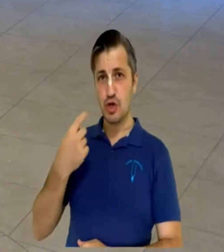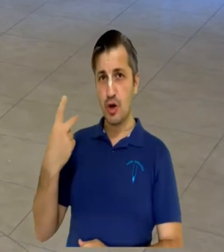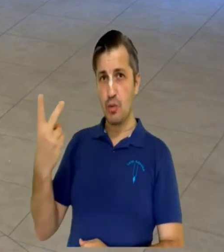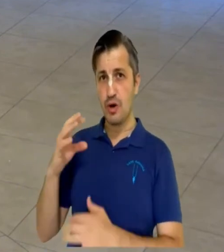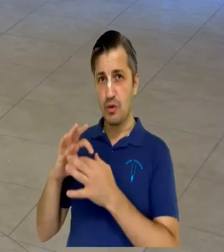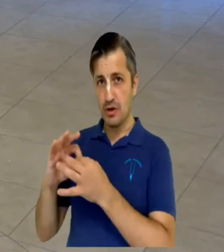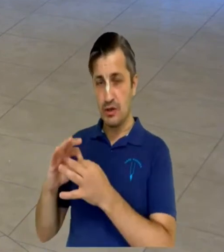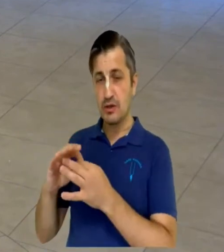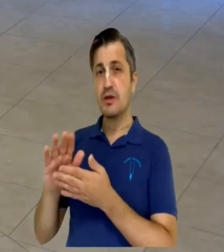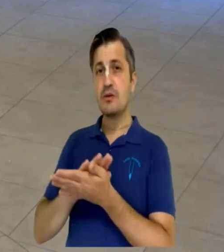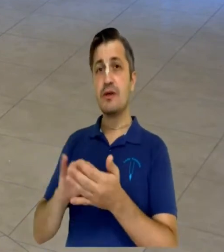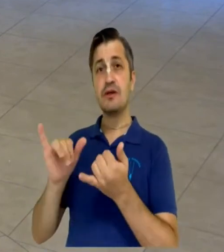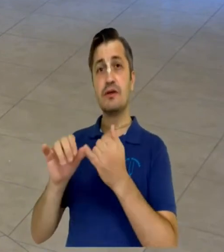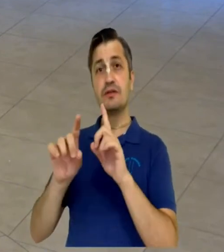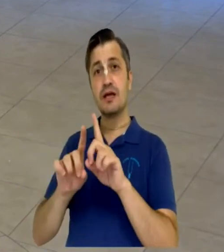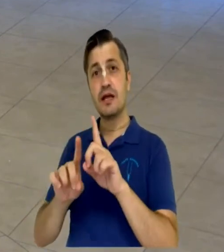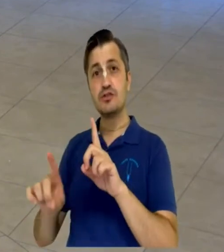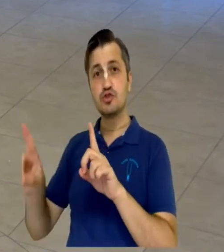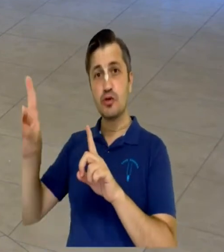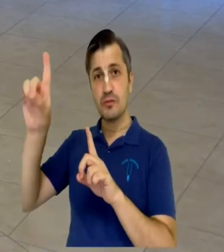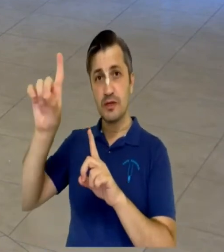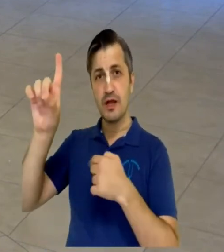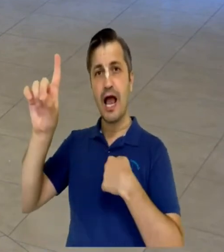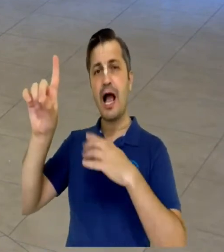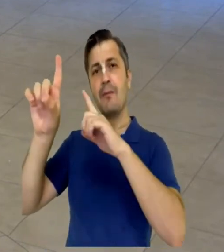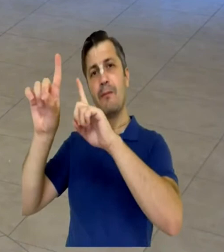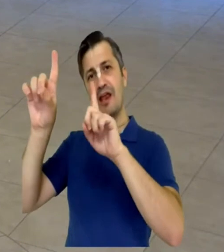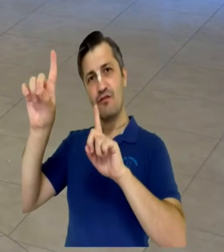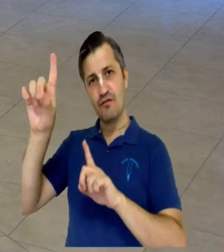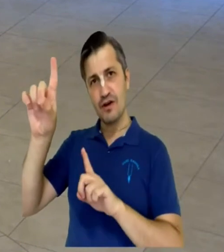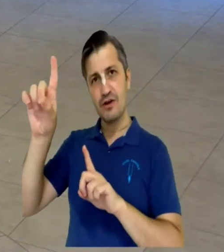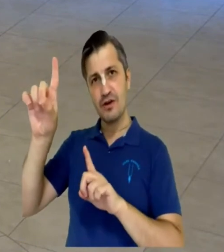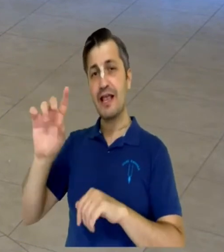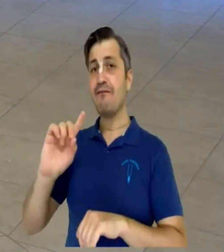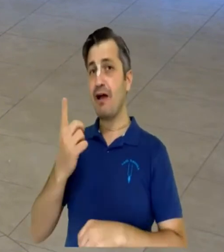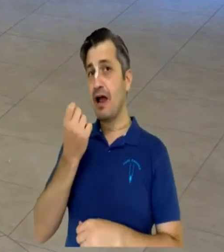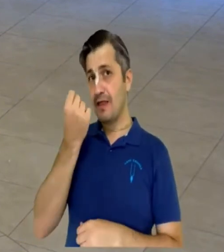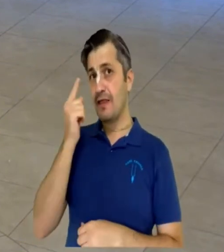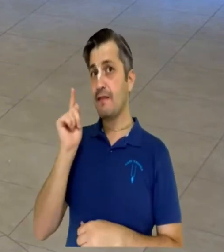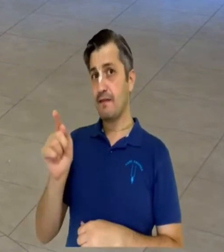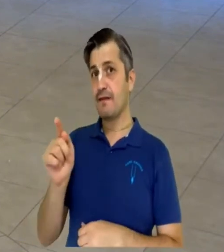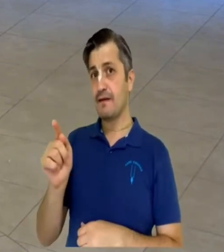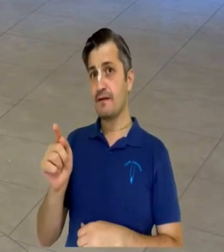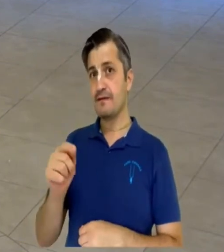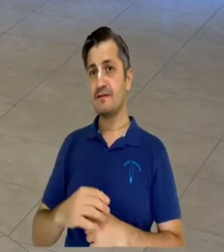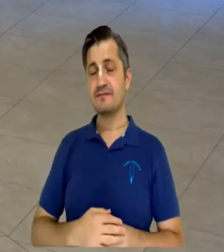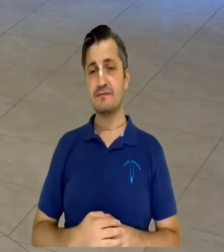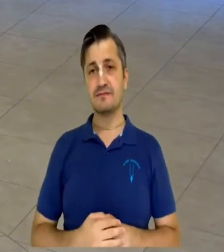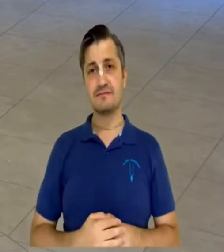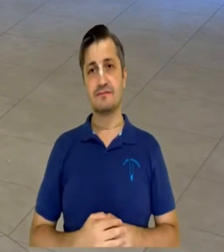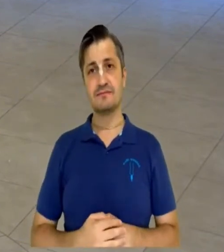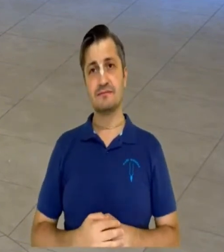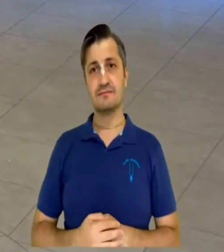superior and we are inferior. So this inferiority, Srila Prabhupada, it's very interesting how Srila